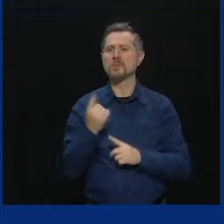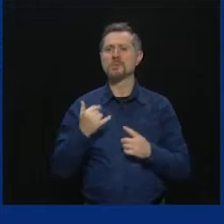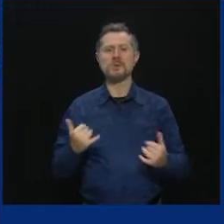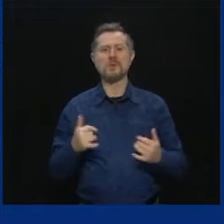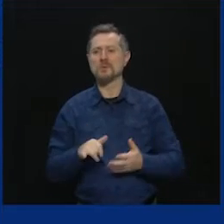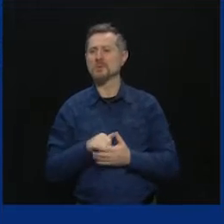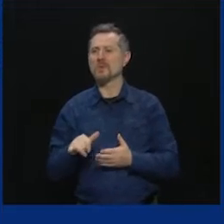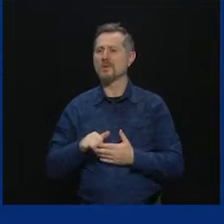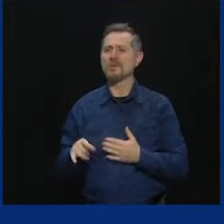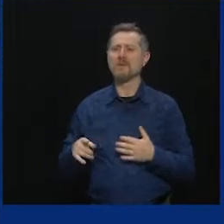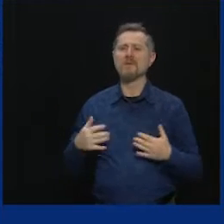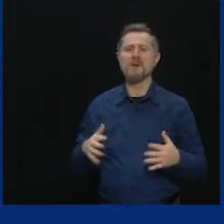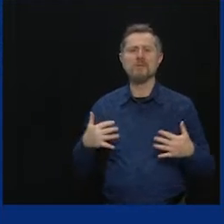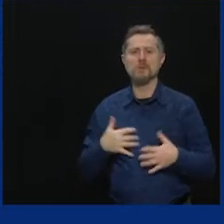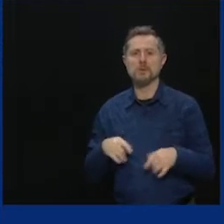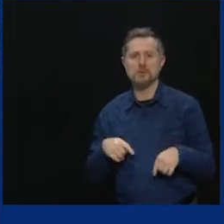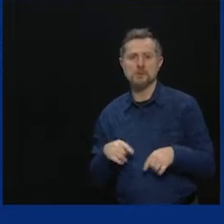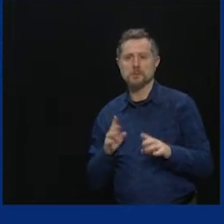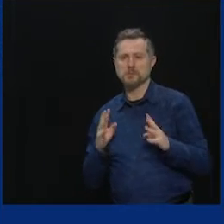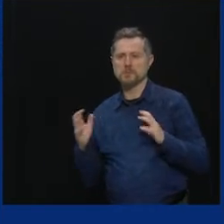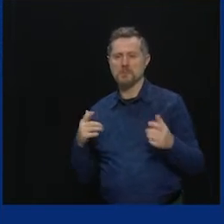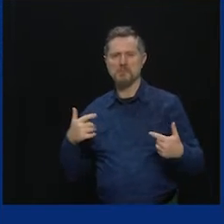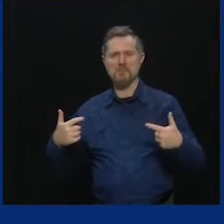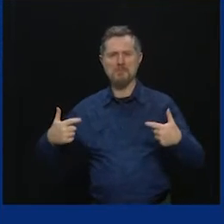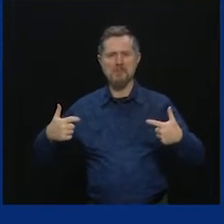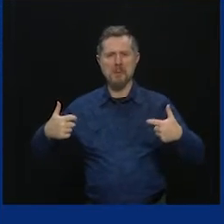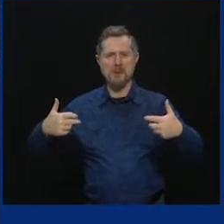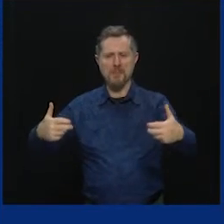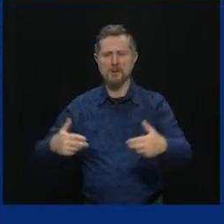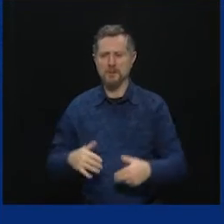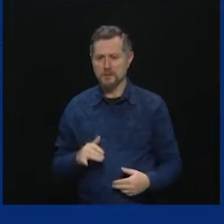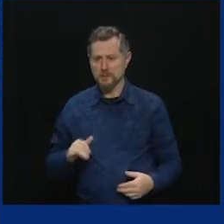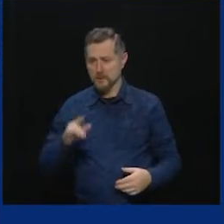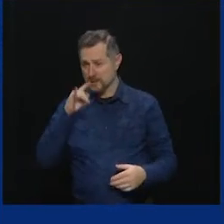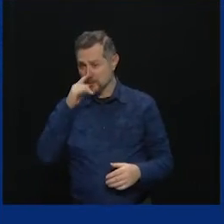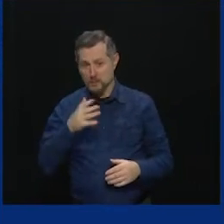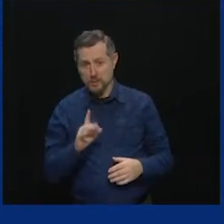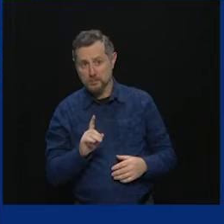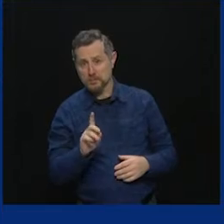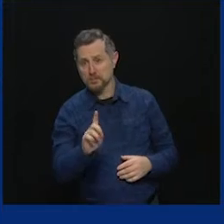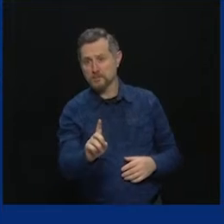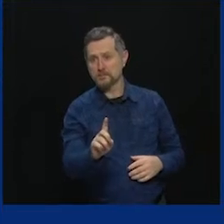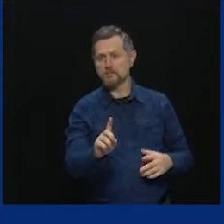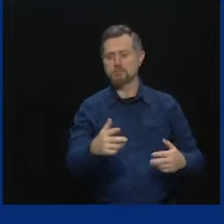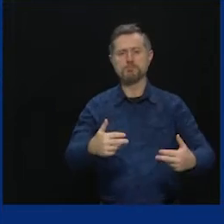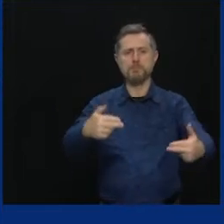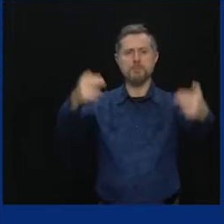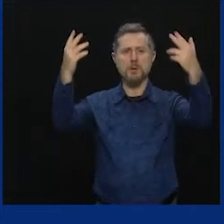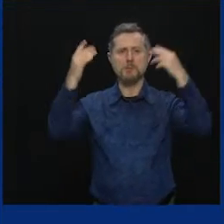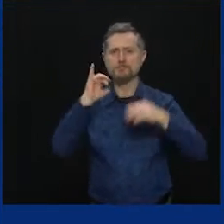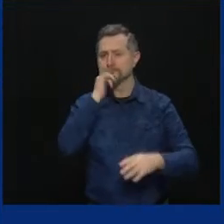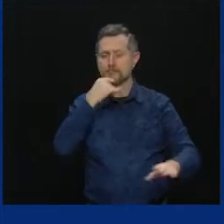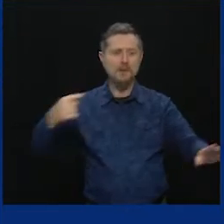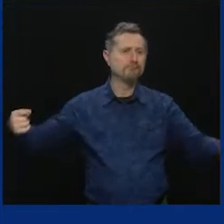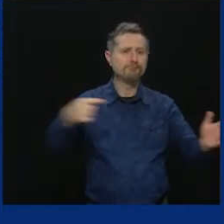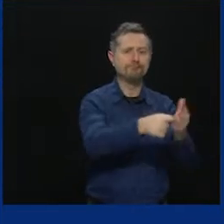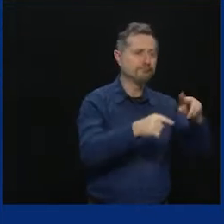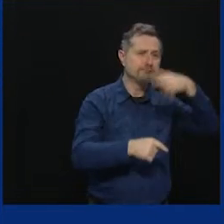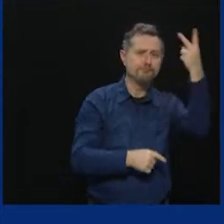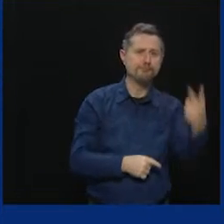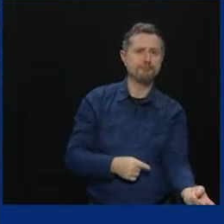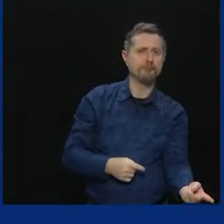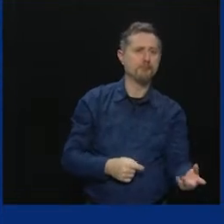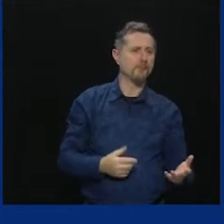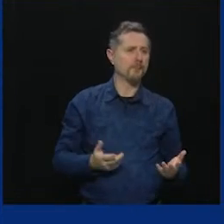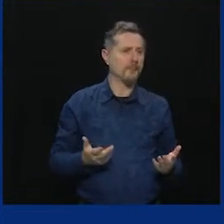have that anxiety that their little kids going off to school could be collateral damage to a gunfight that's going on and a bullet could take down